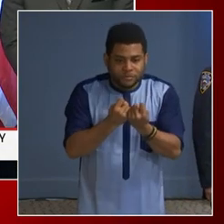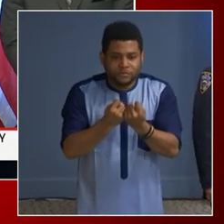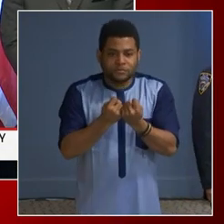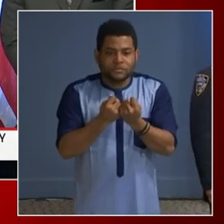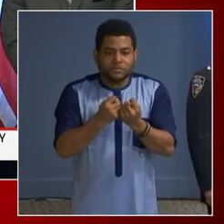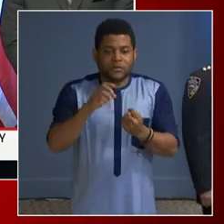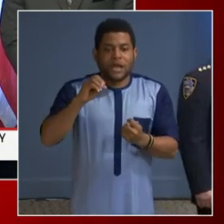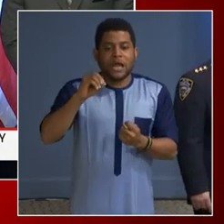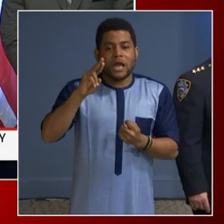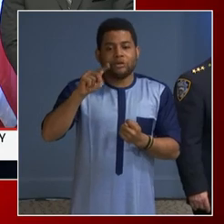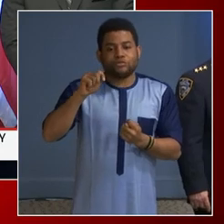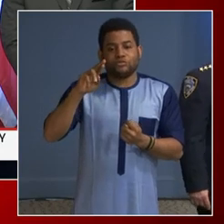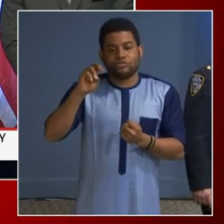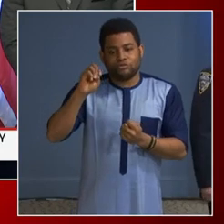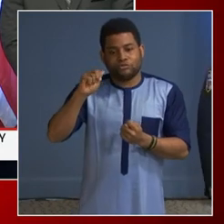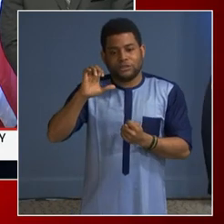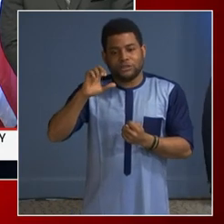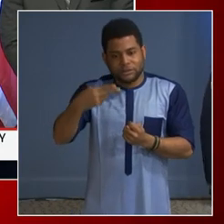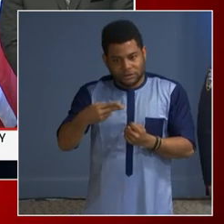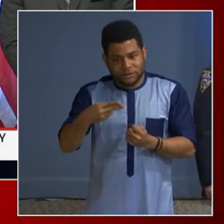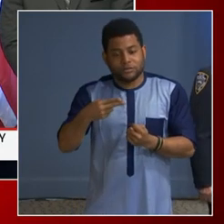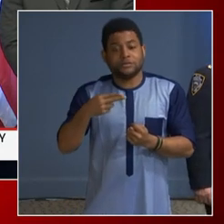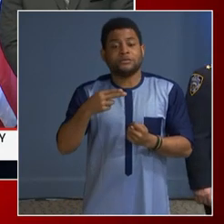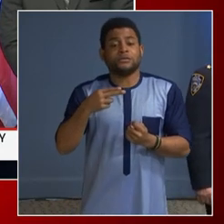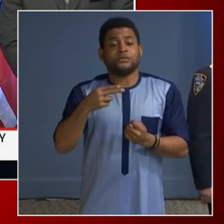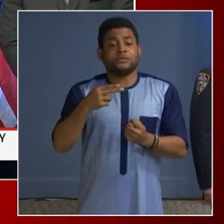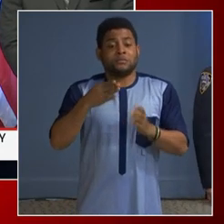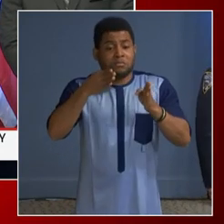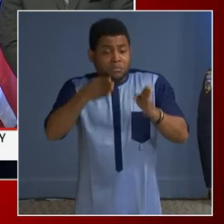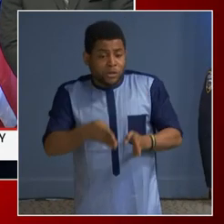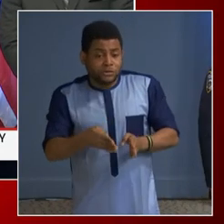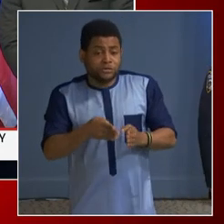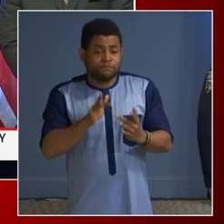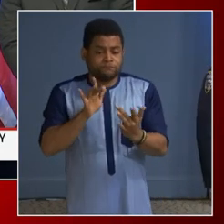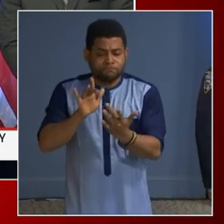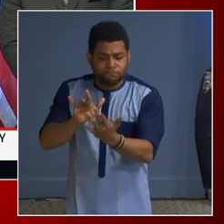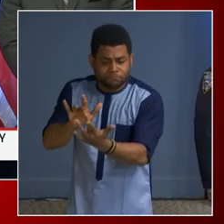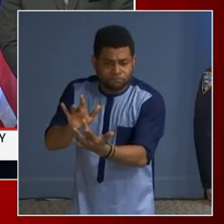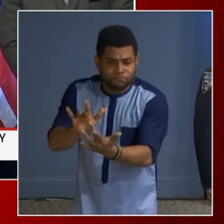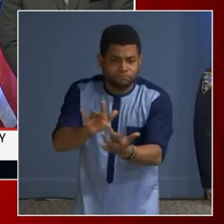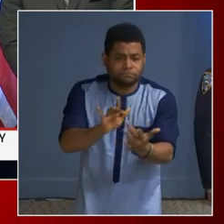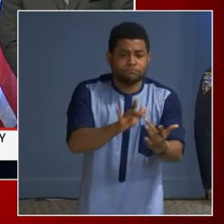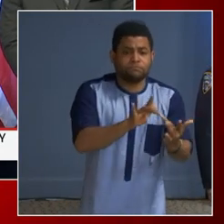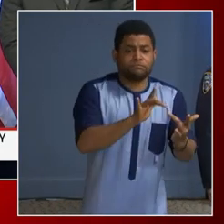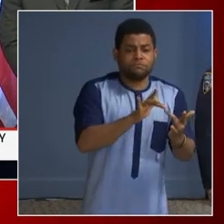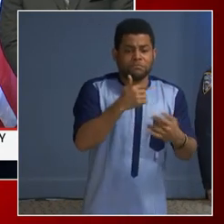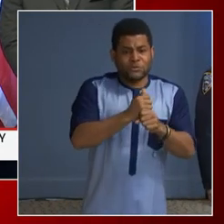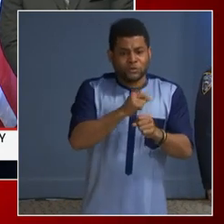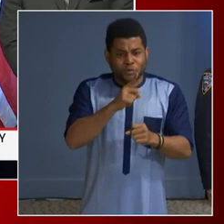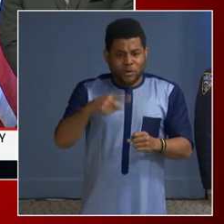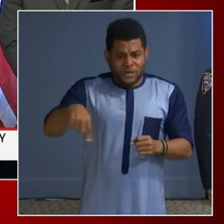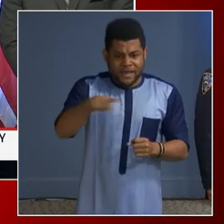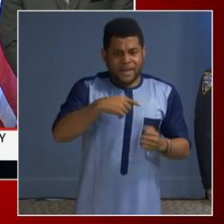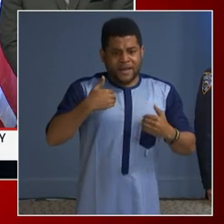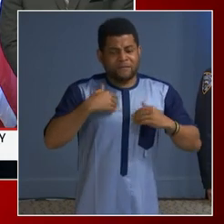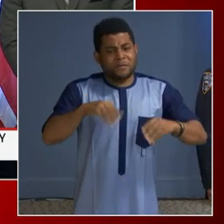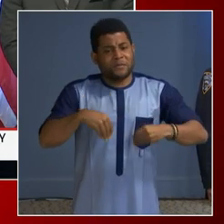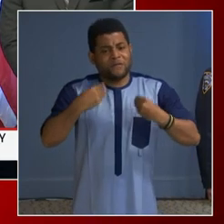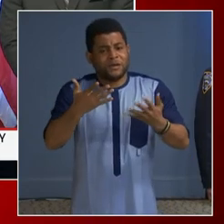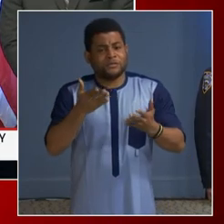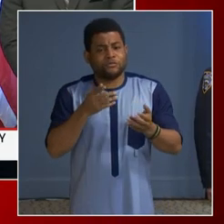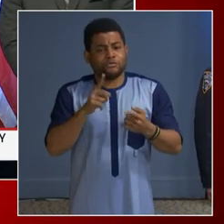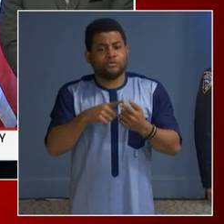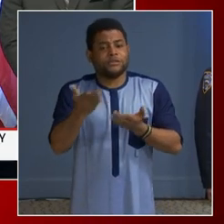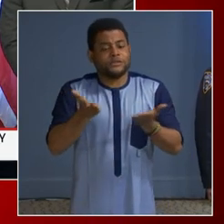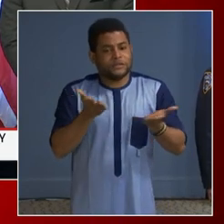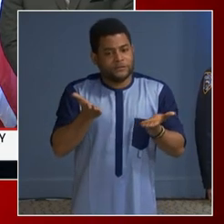residents know all of the programs and services that are available to them. Some people, they already have access to housing, and